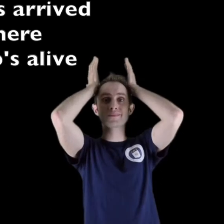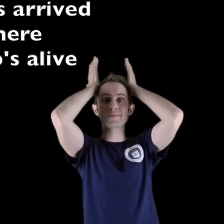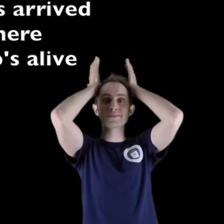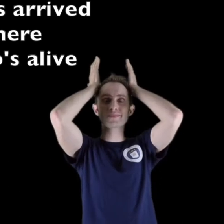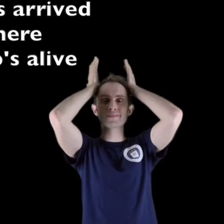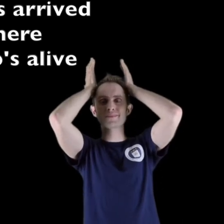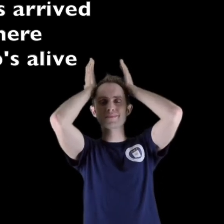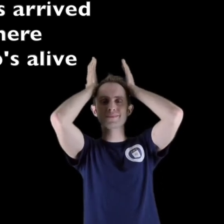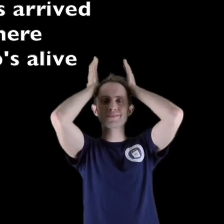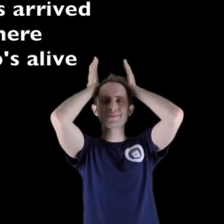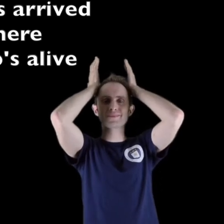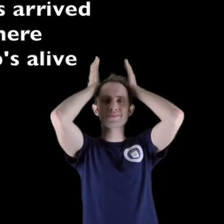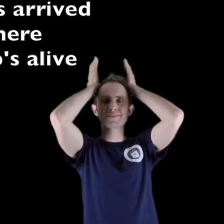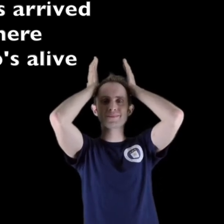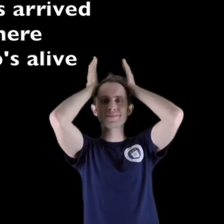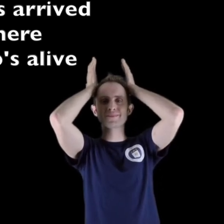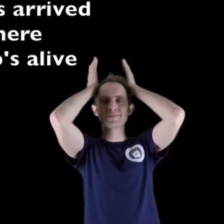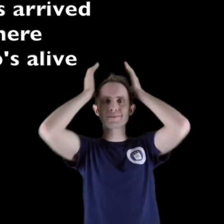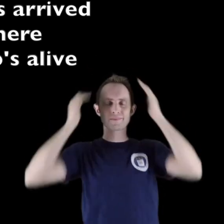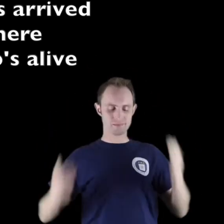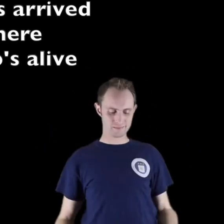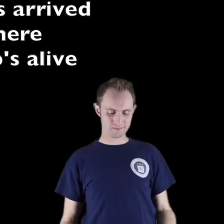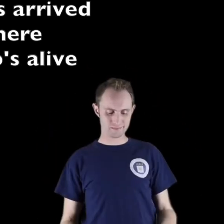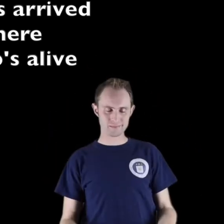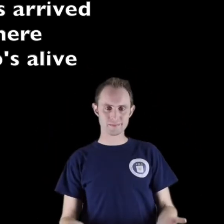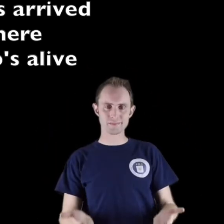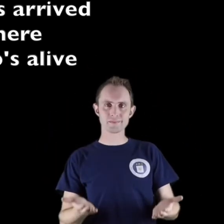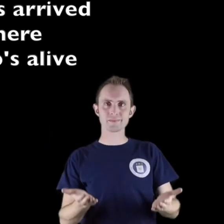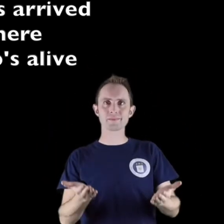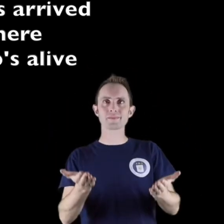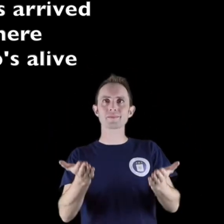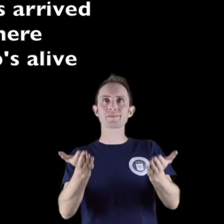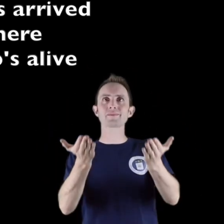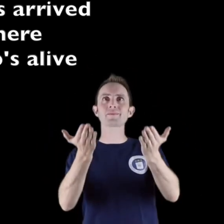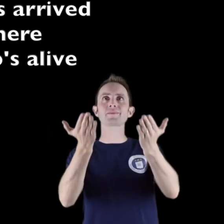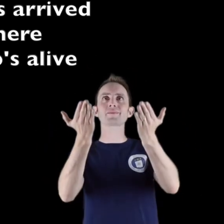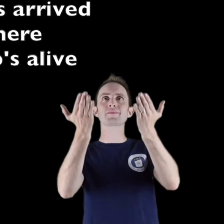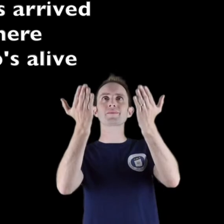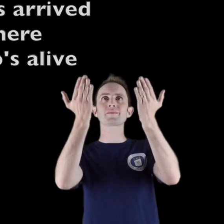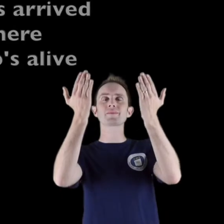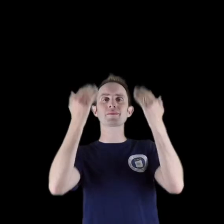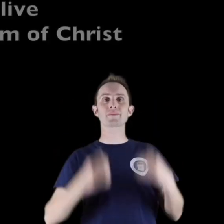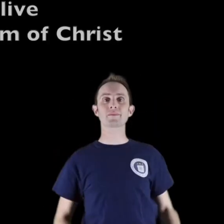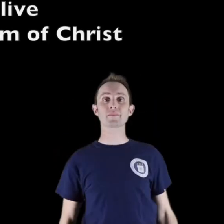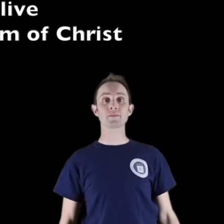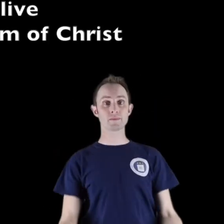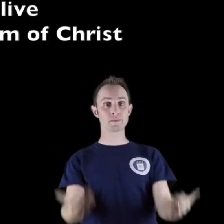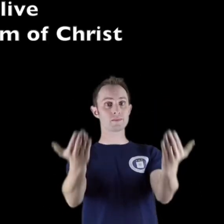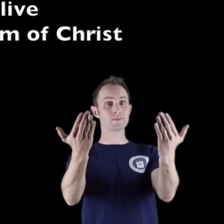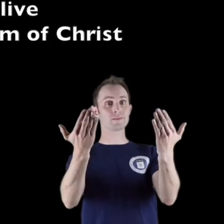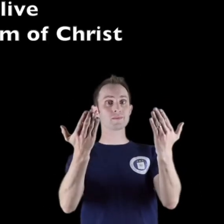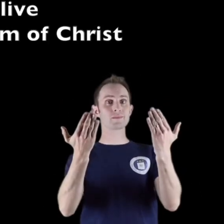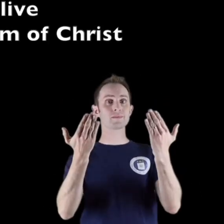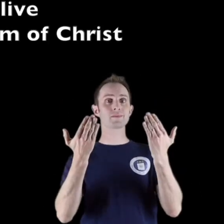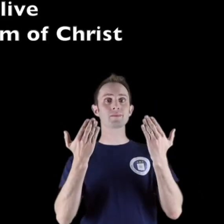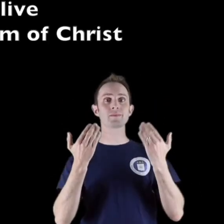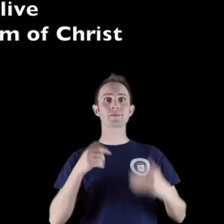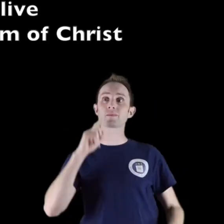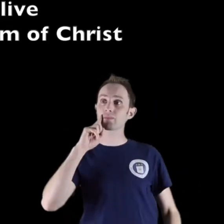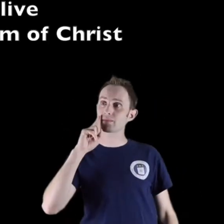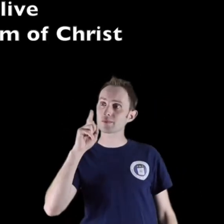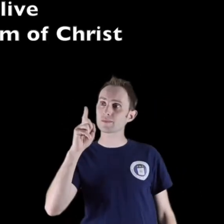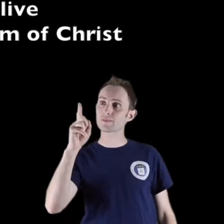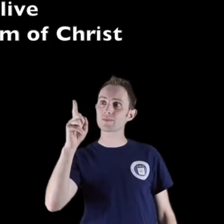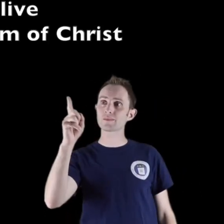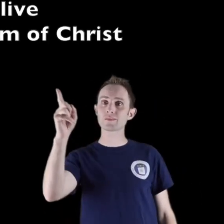God's kingdom is here, it's with the King who's alive. He welcomes